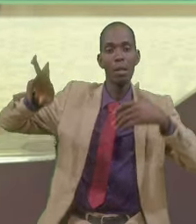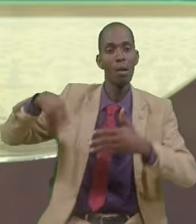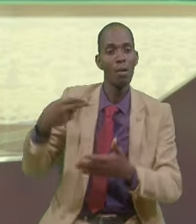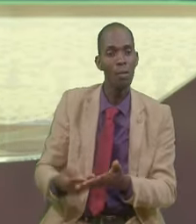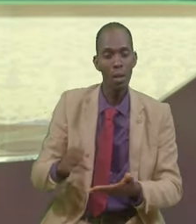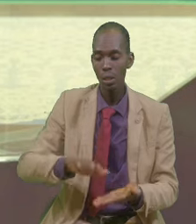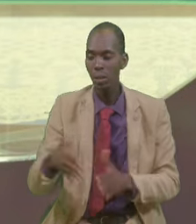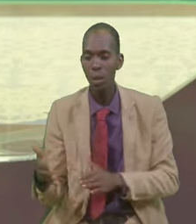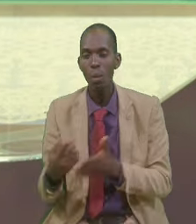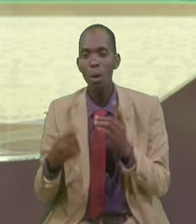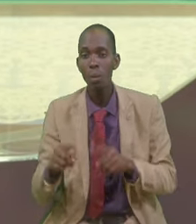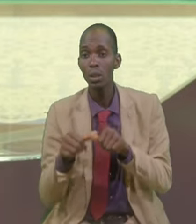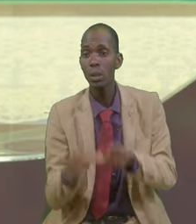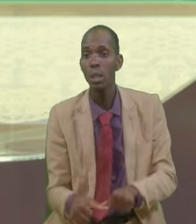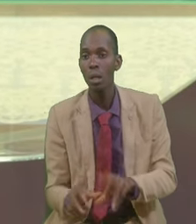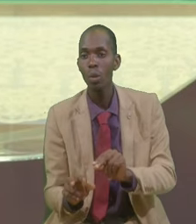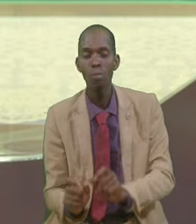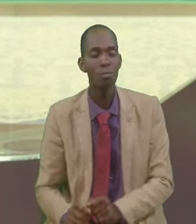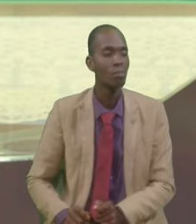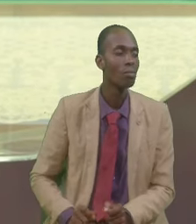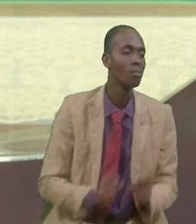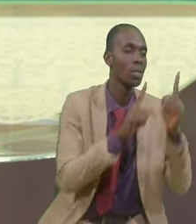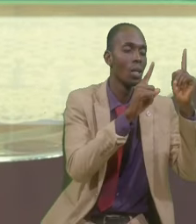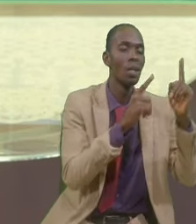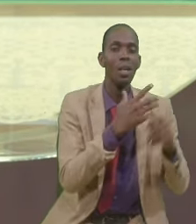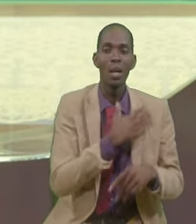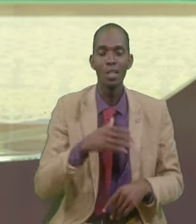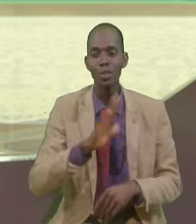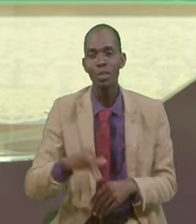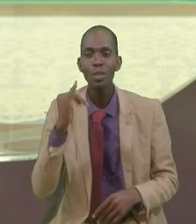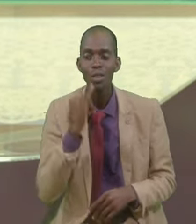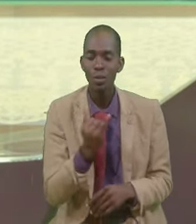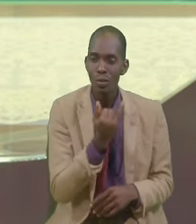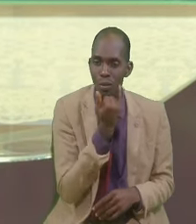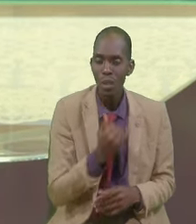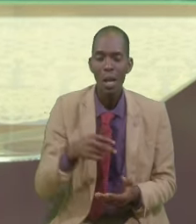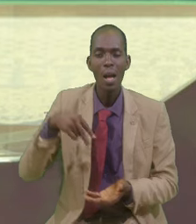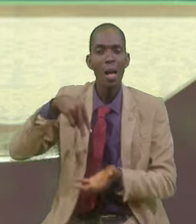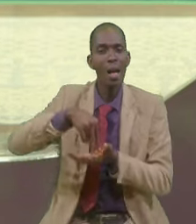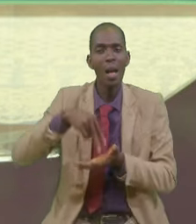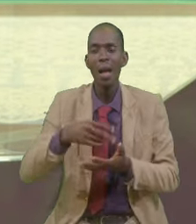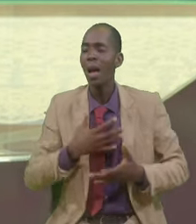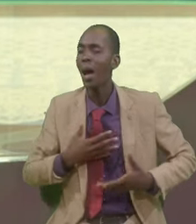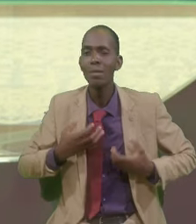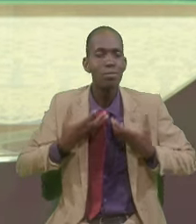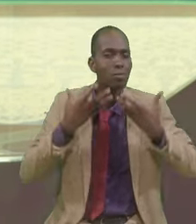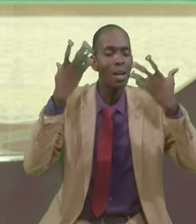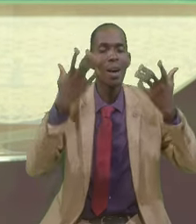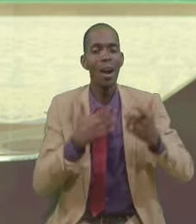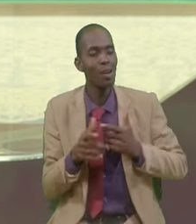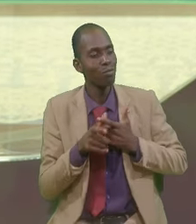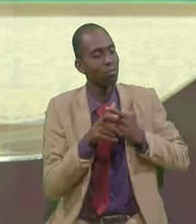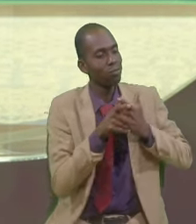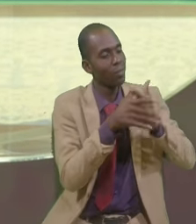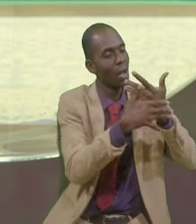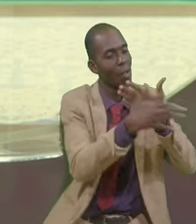they fled. And the children of Israel and of Judah arose and shouted and pursued the Philistines until